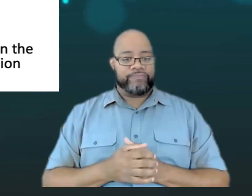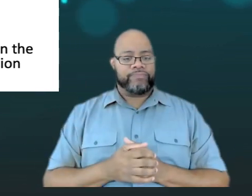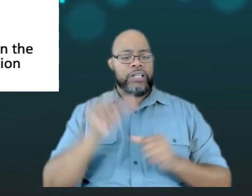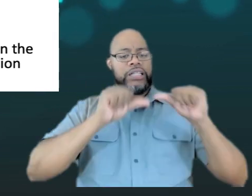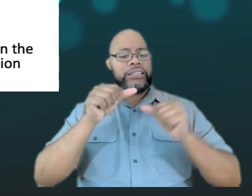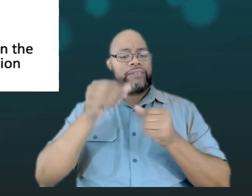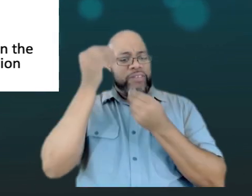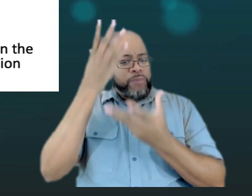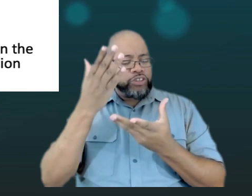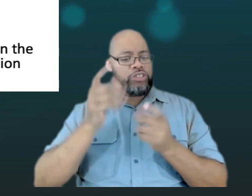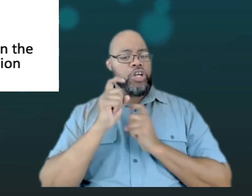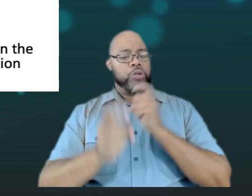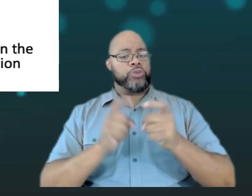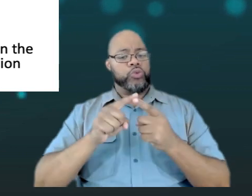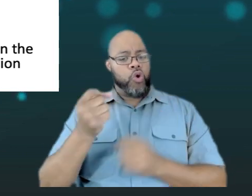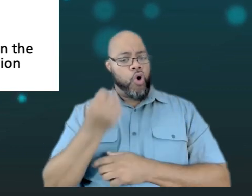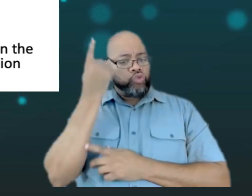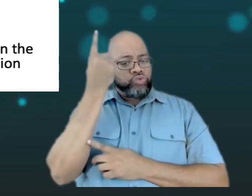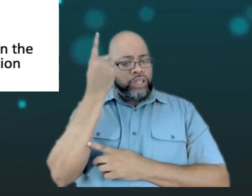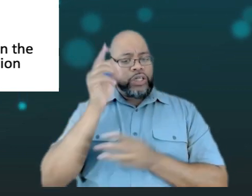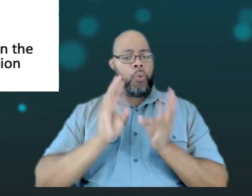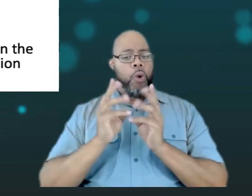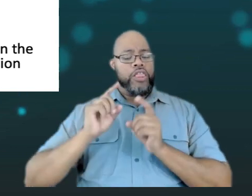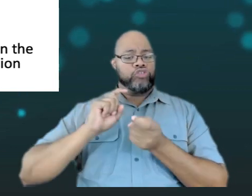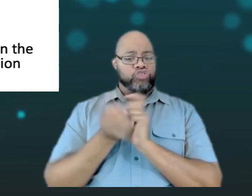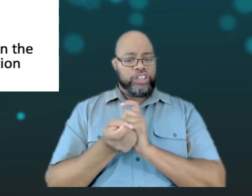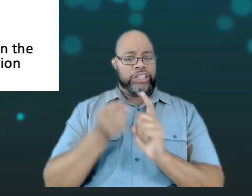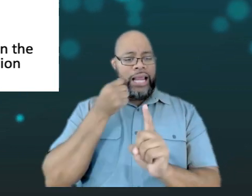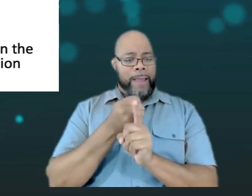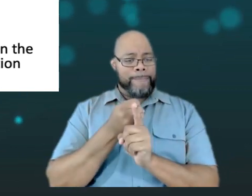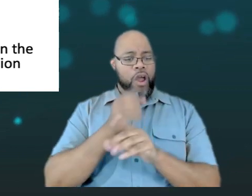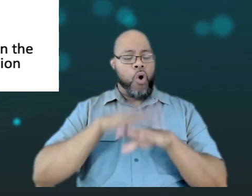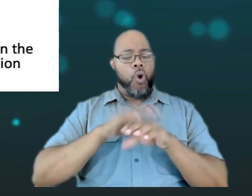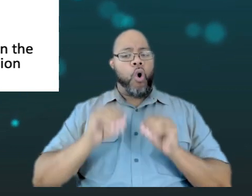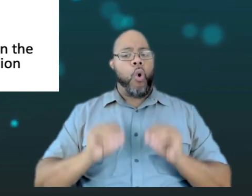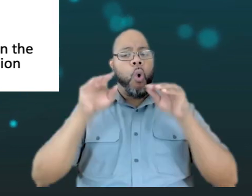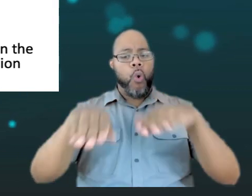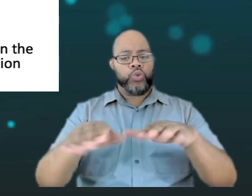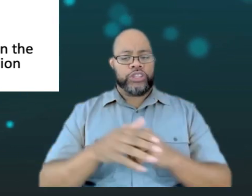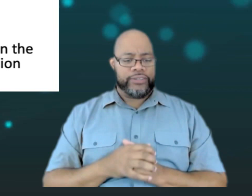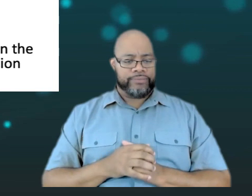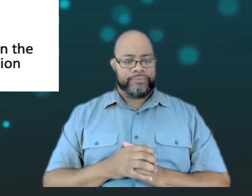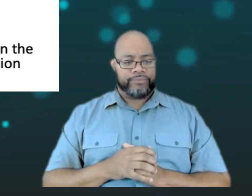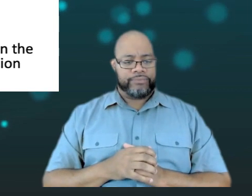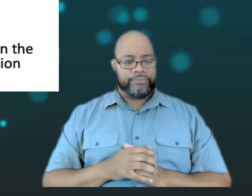where scientific data contributes to our understanding of climate change impacts on the oceans.